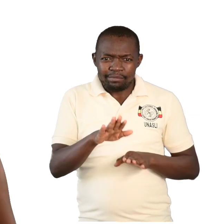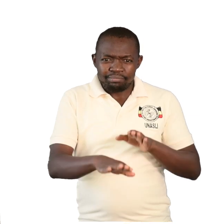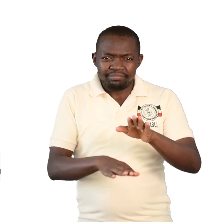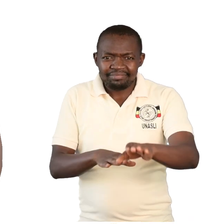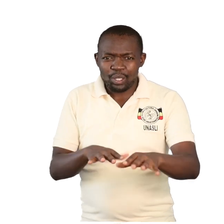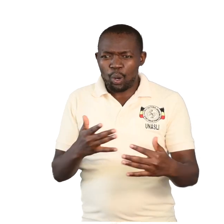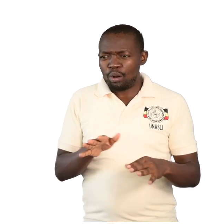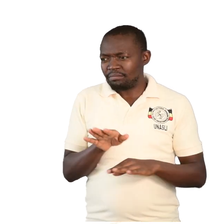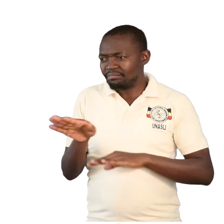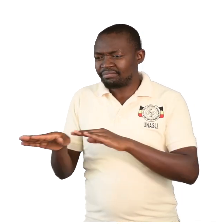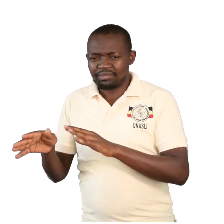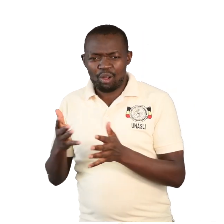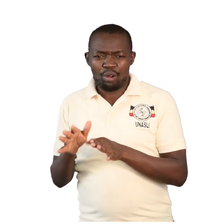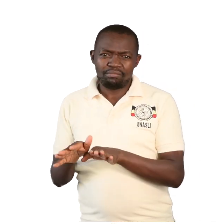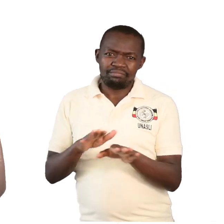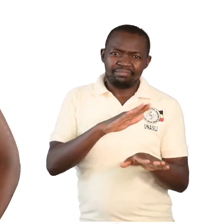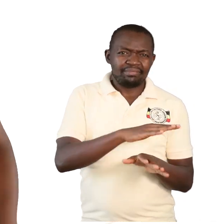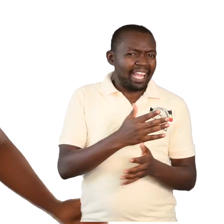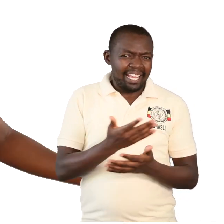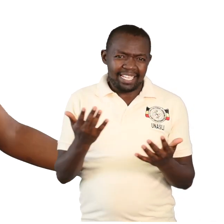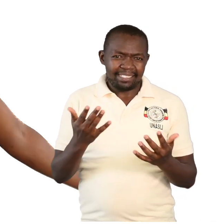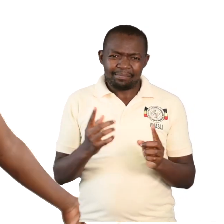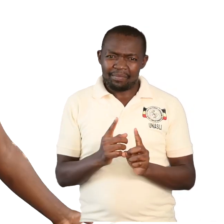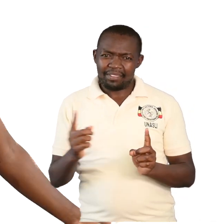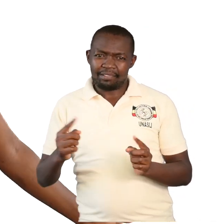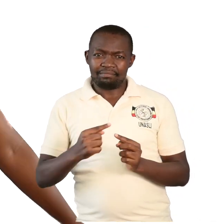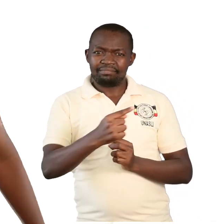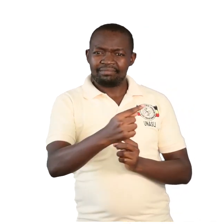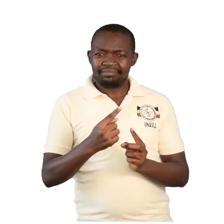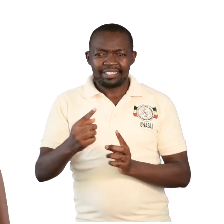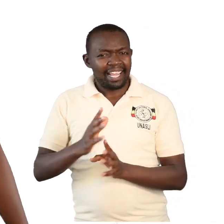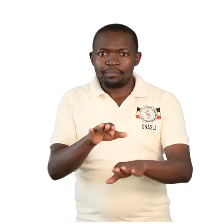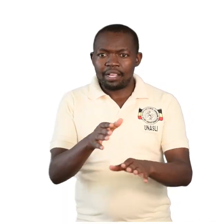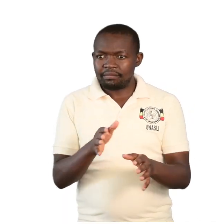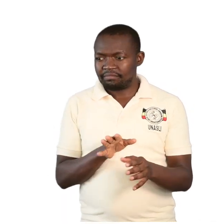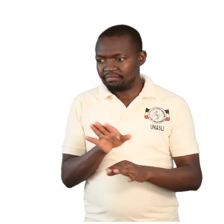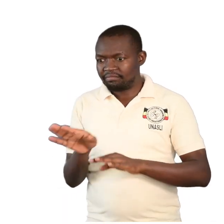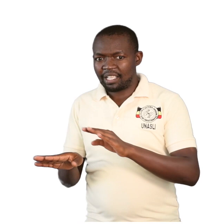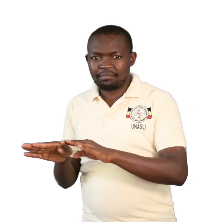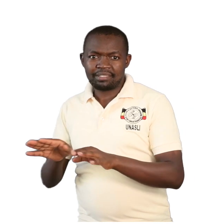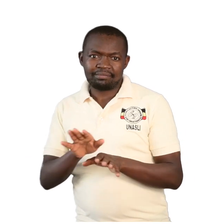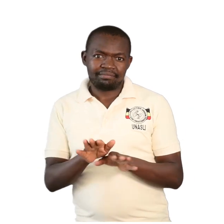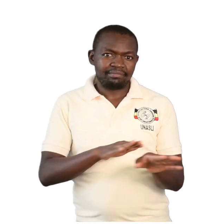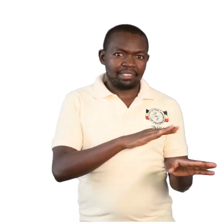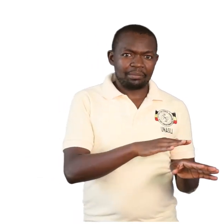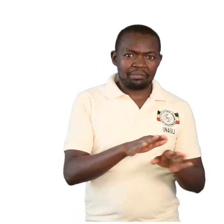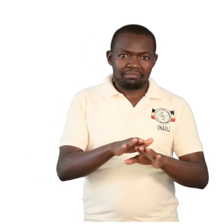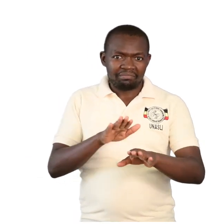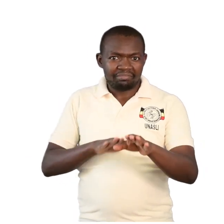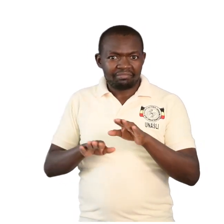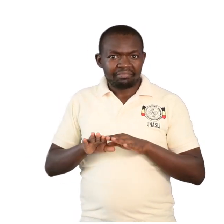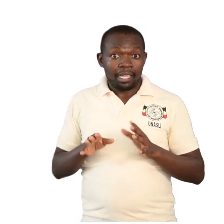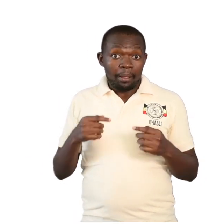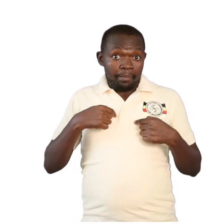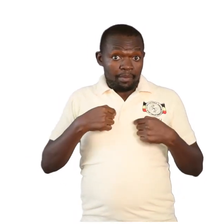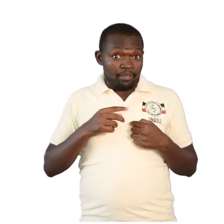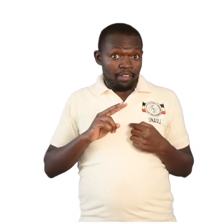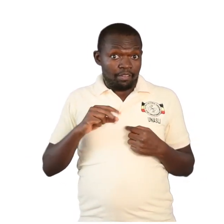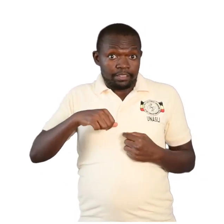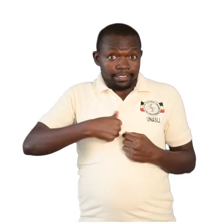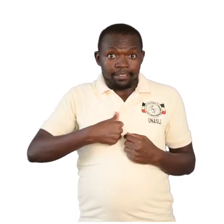can decide to move to the left or to the right. Let me take a few steps